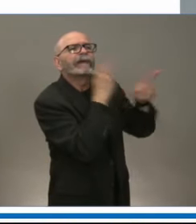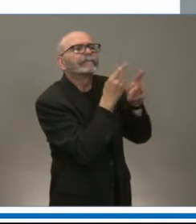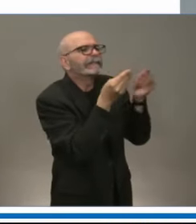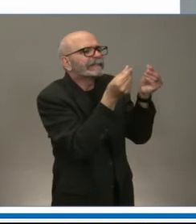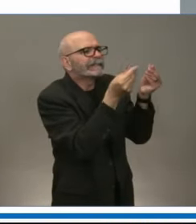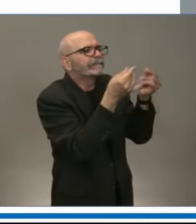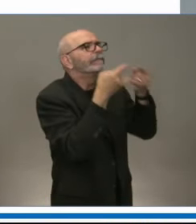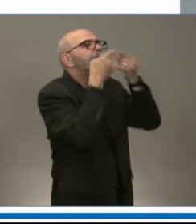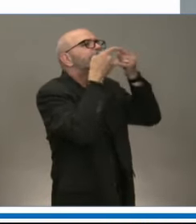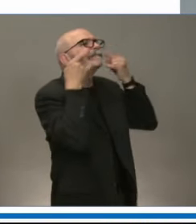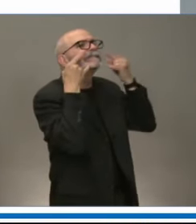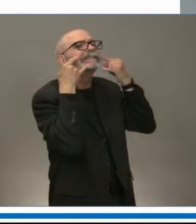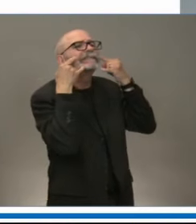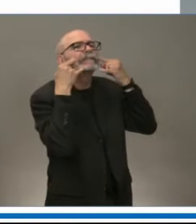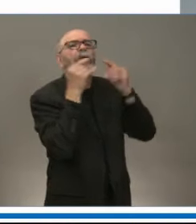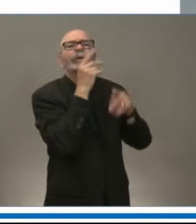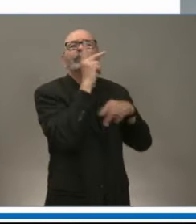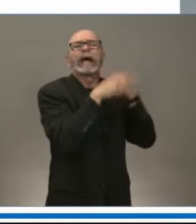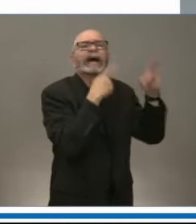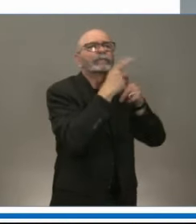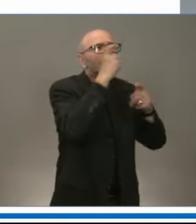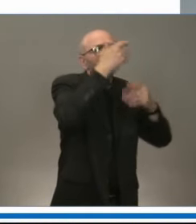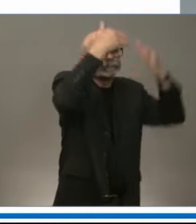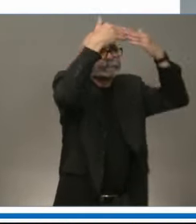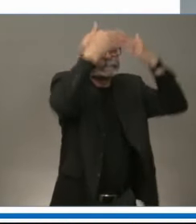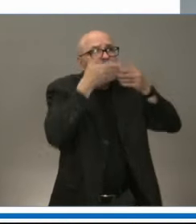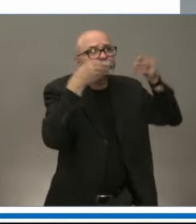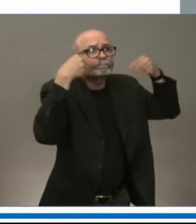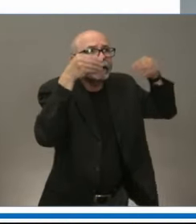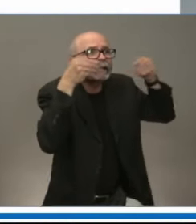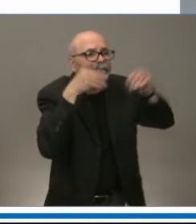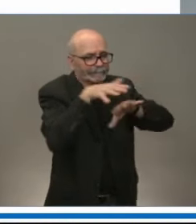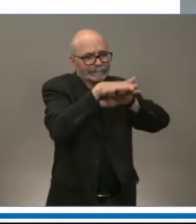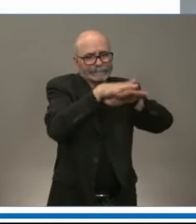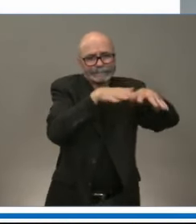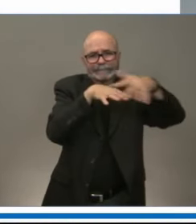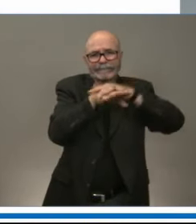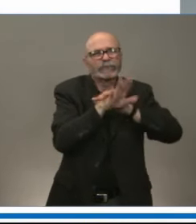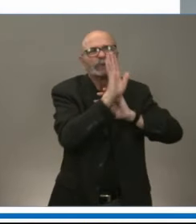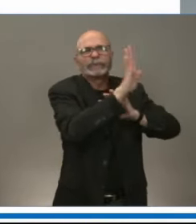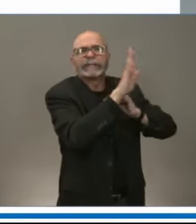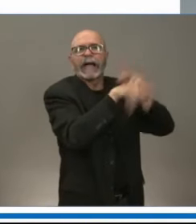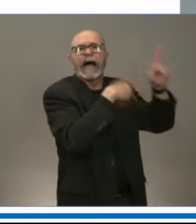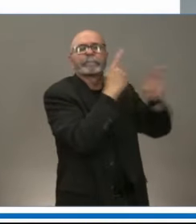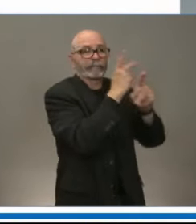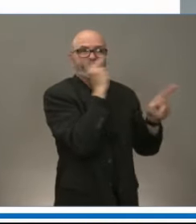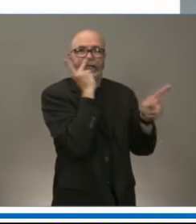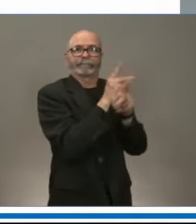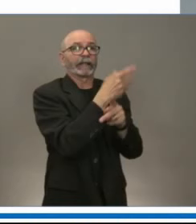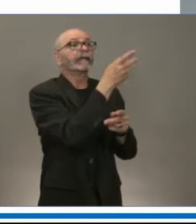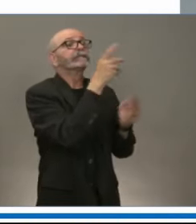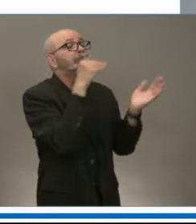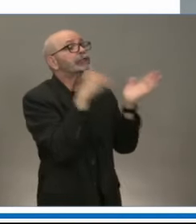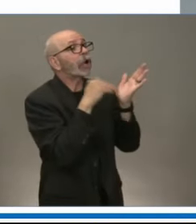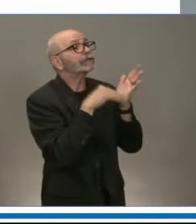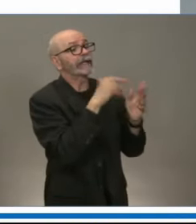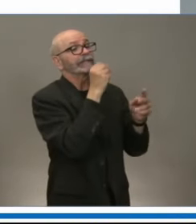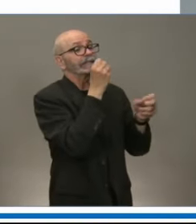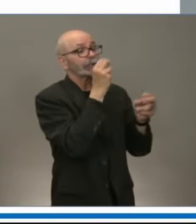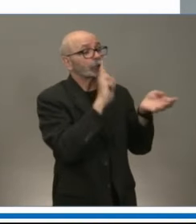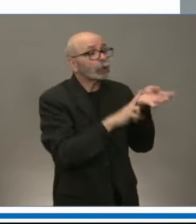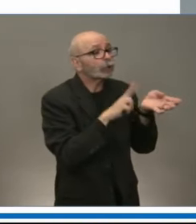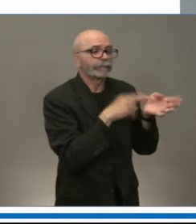protective equipment are required to keep healthcare workers safe. We know that because COVID-19